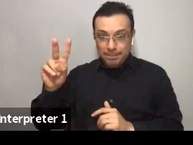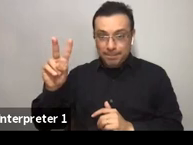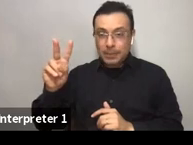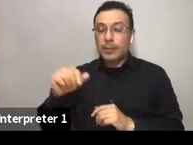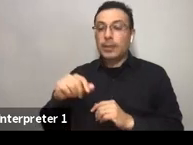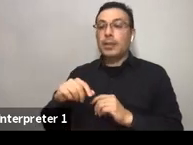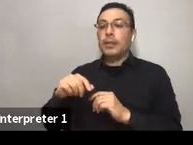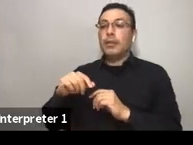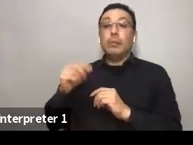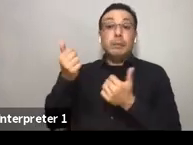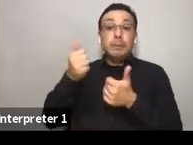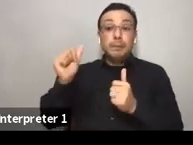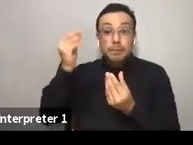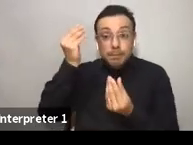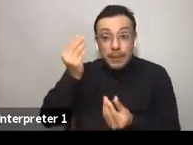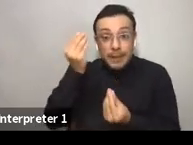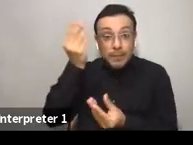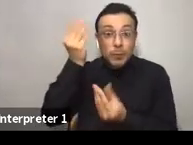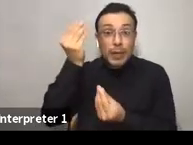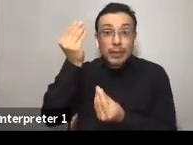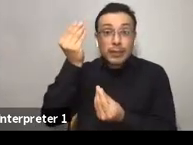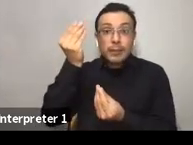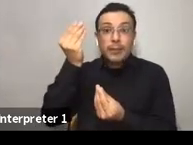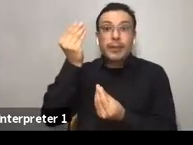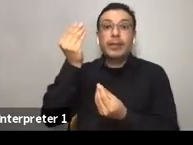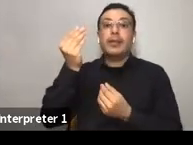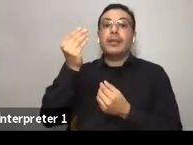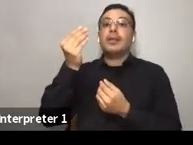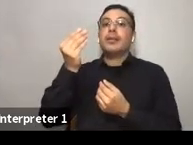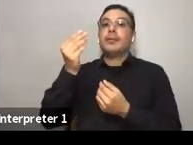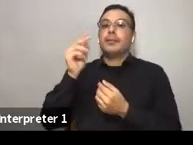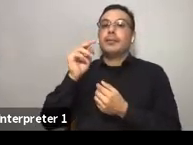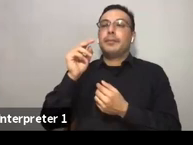up and you need help. We're here to help you navigate that.